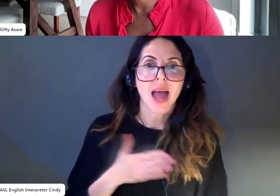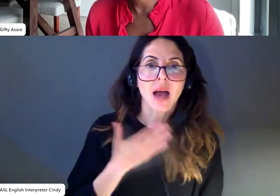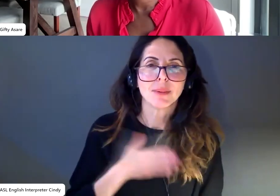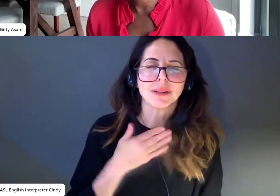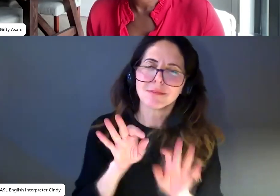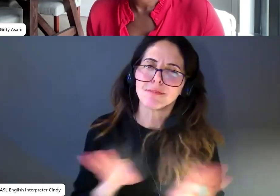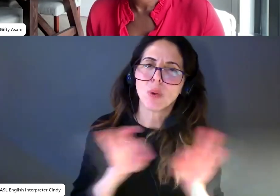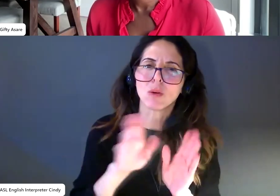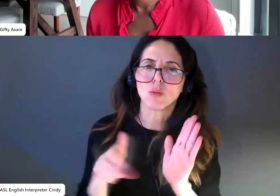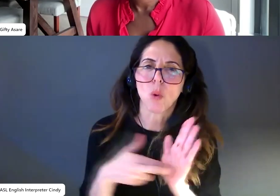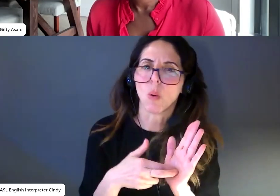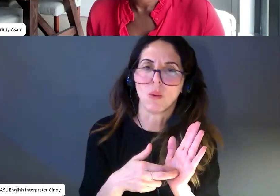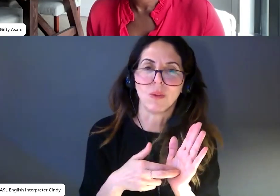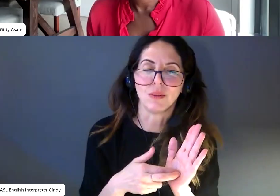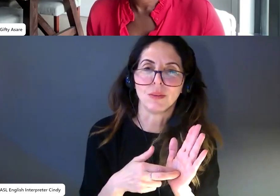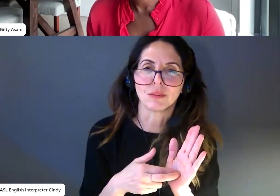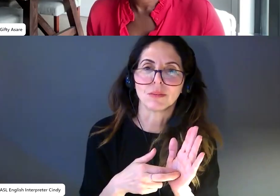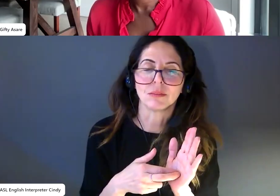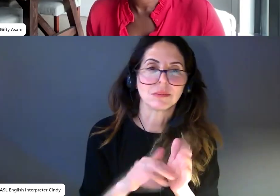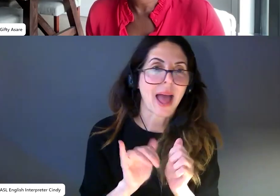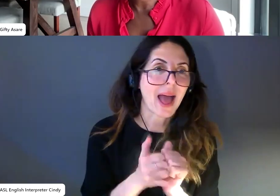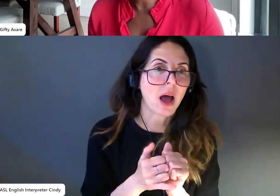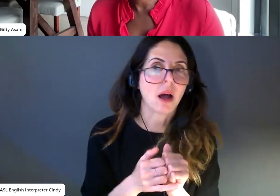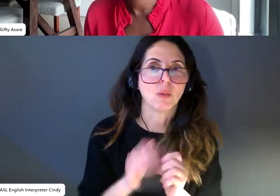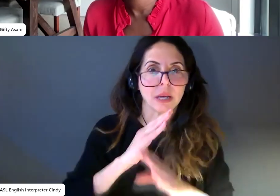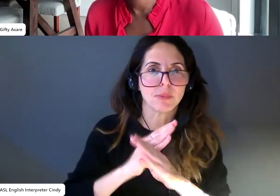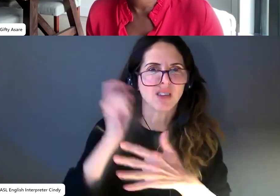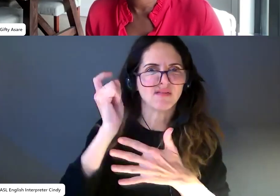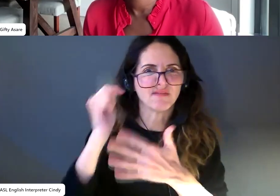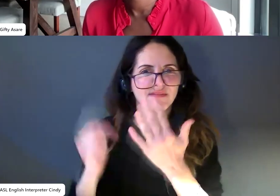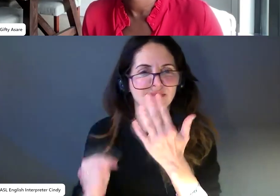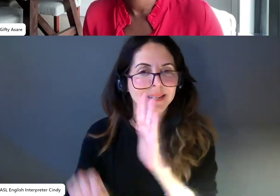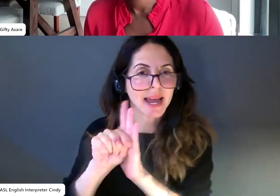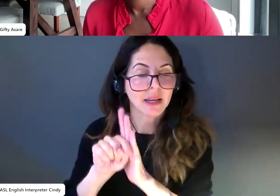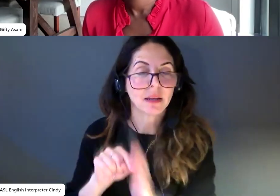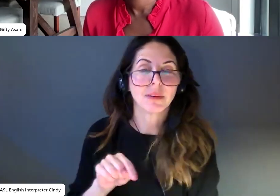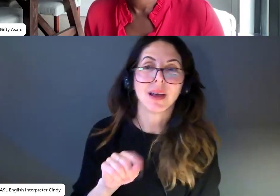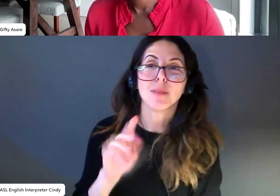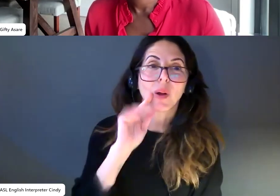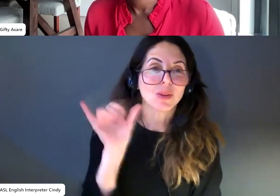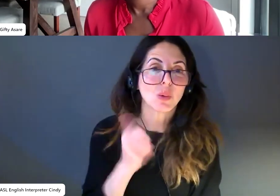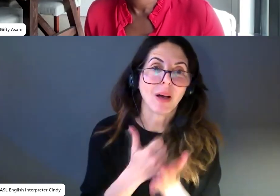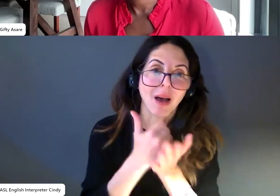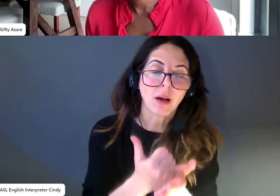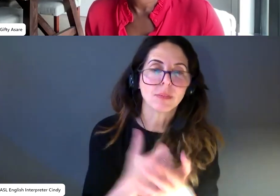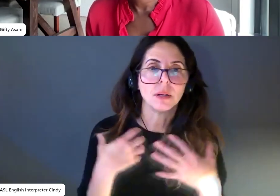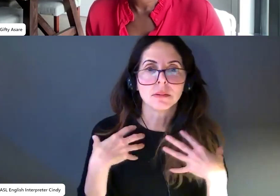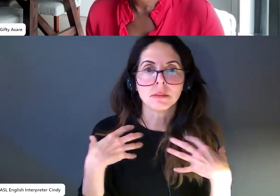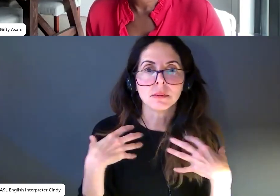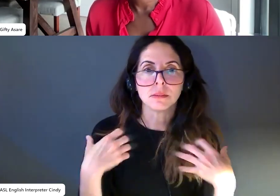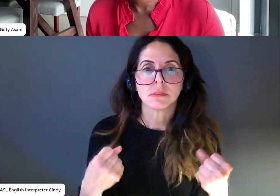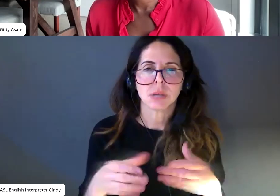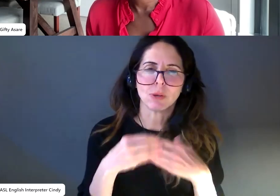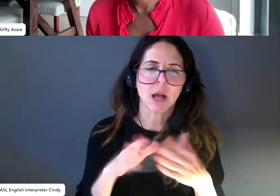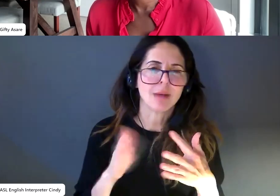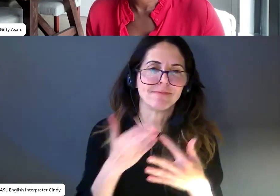in how someone, in terms of prevention factors, as well as healing and recovery and resilience. So thank